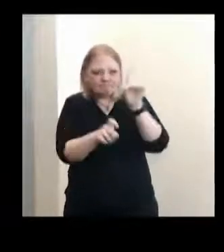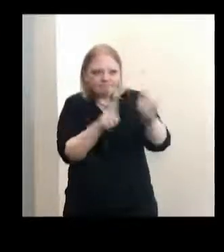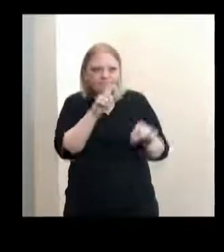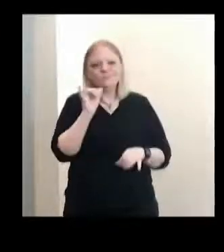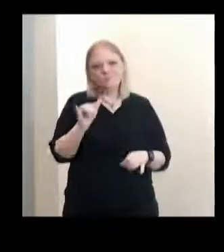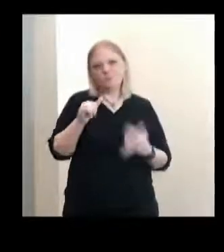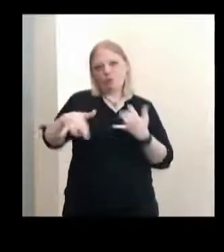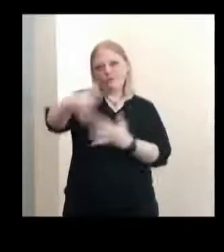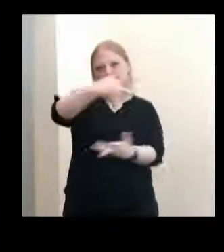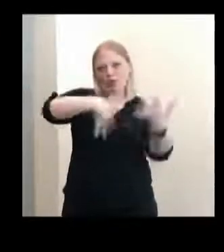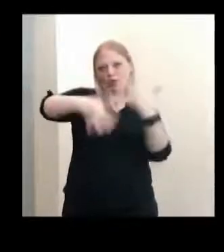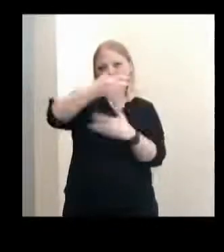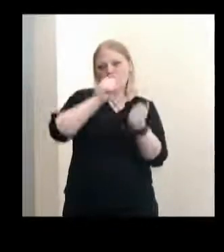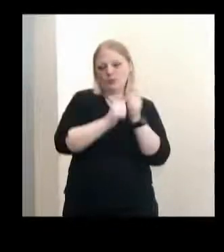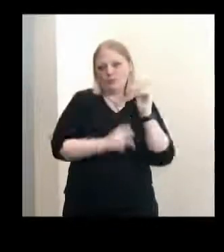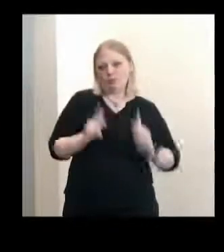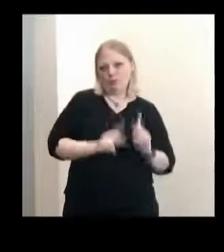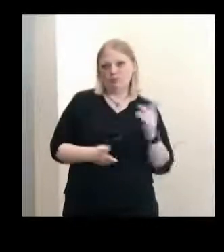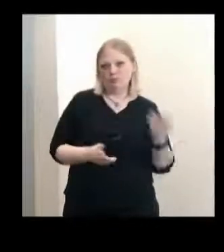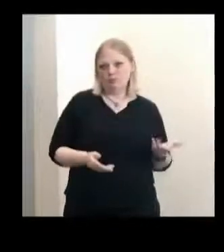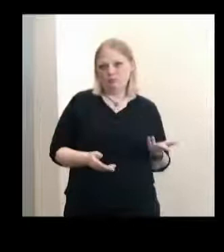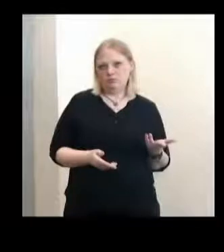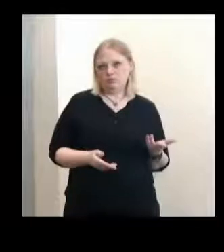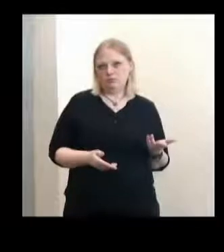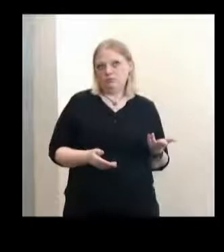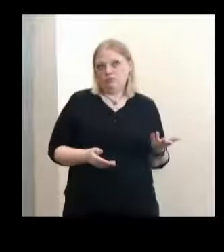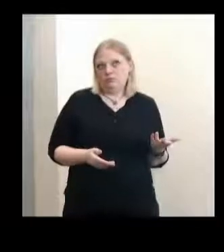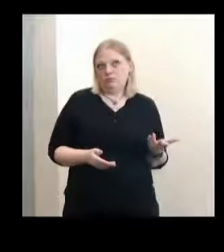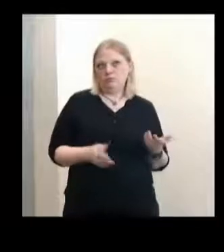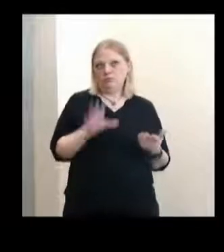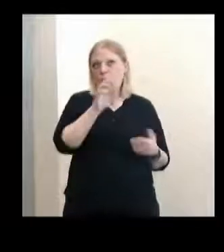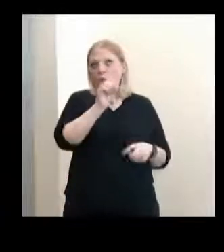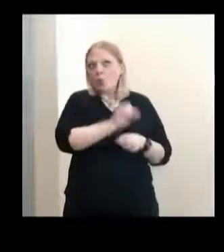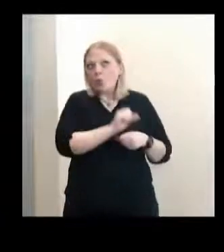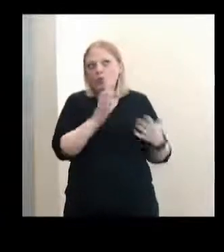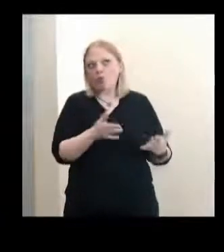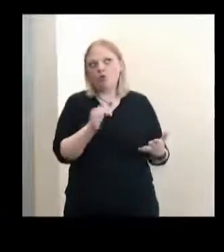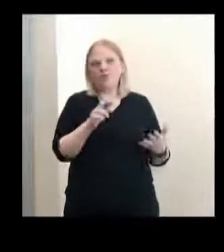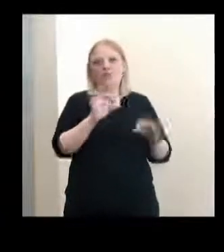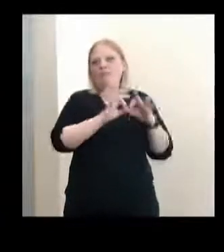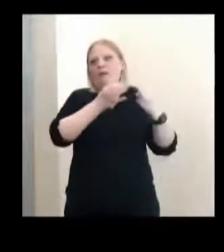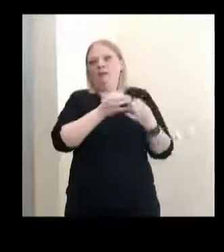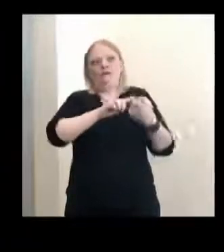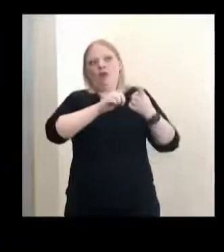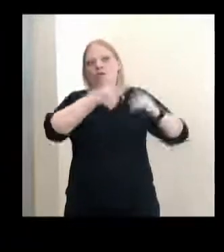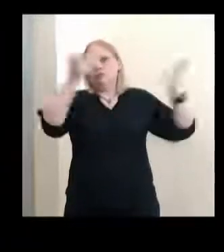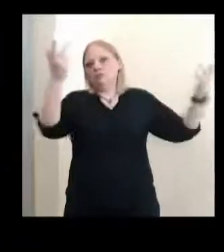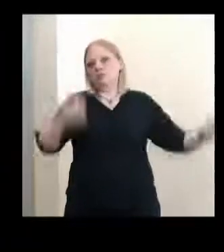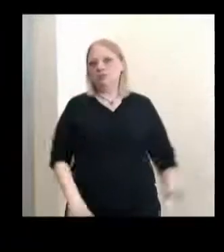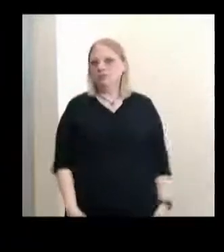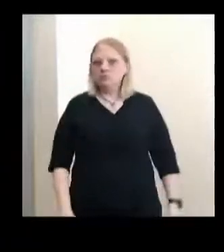other individuals and are probably just catching it from coworkers or family or friends.